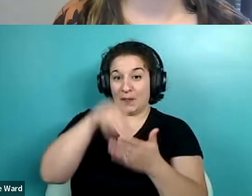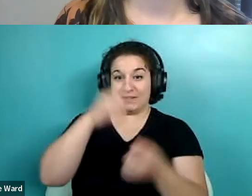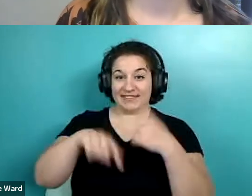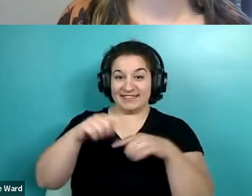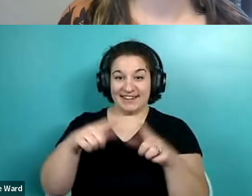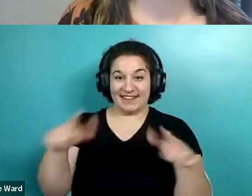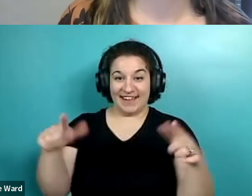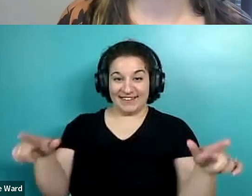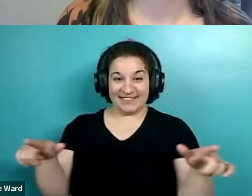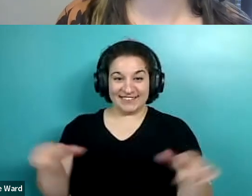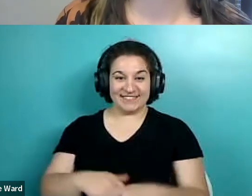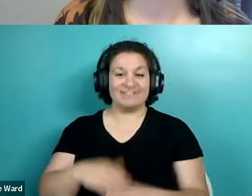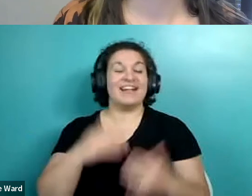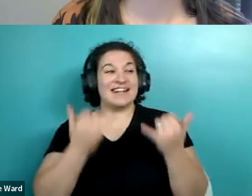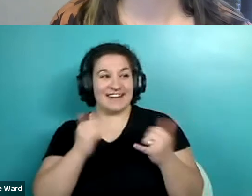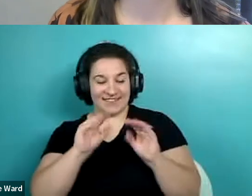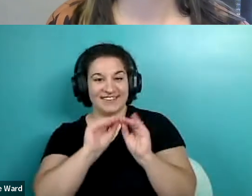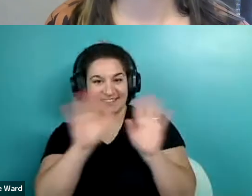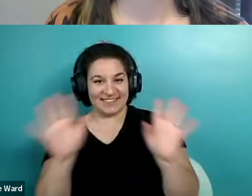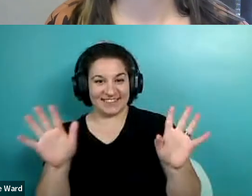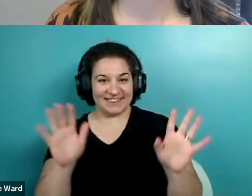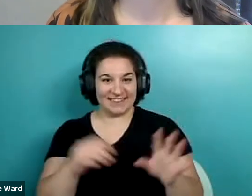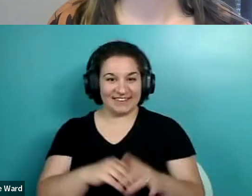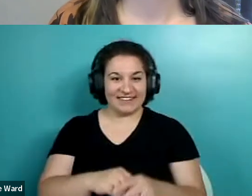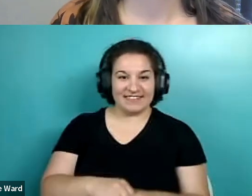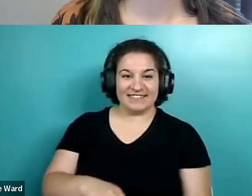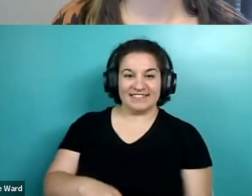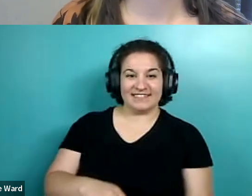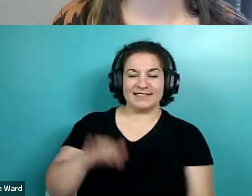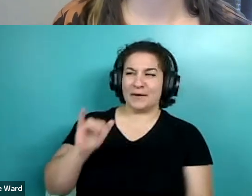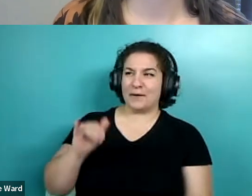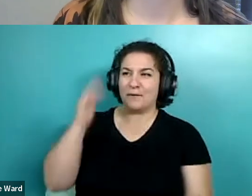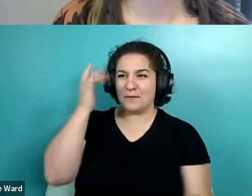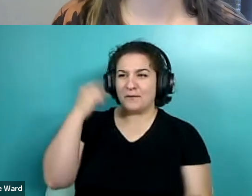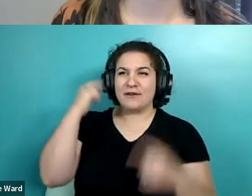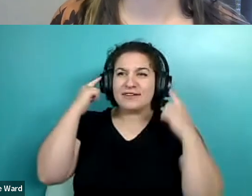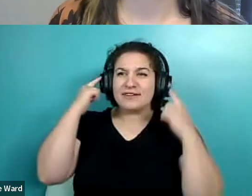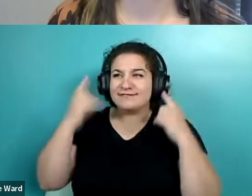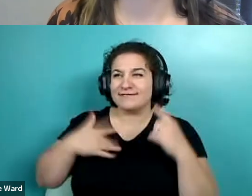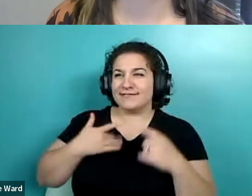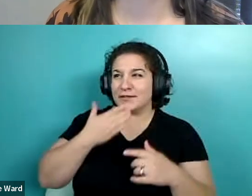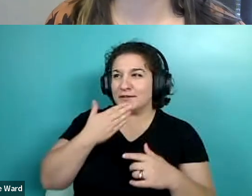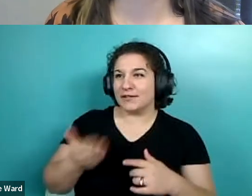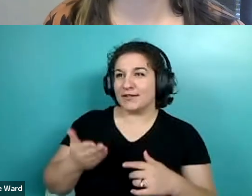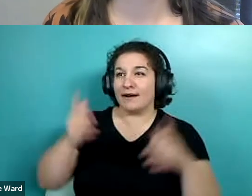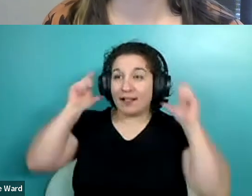very now. clear. Forgot why do my ears feel so good? Because I took the headset off, but nobody can hear